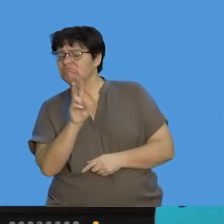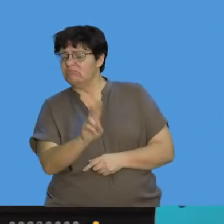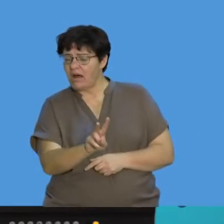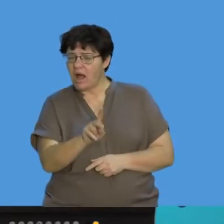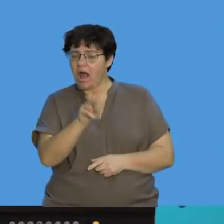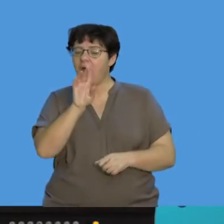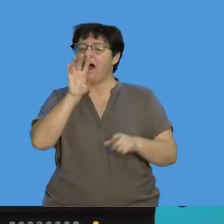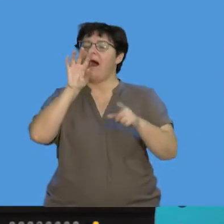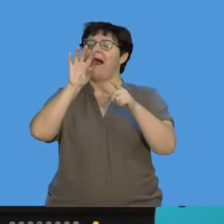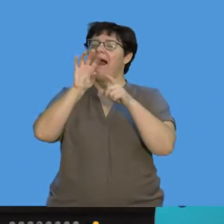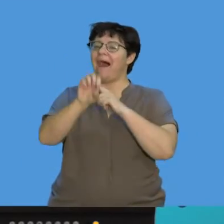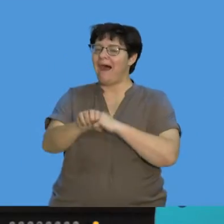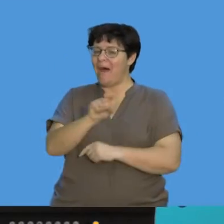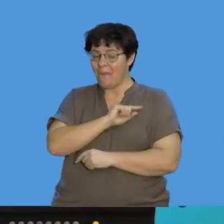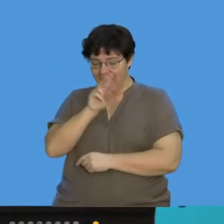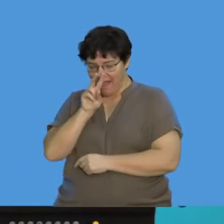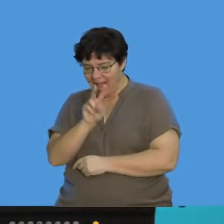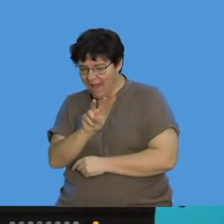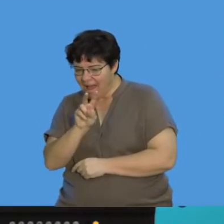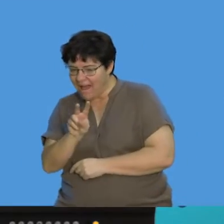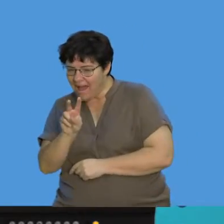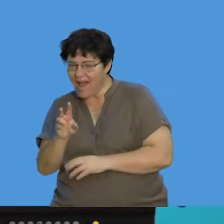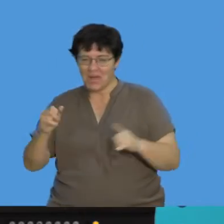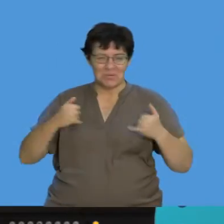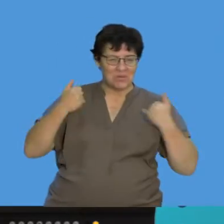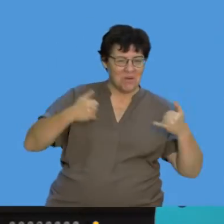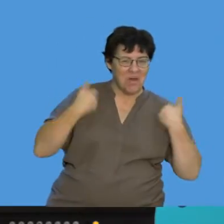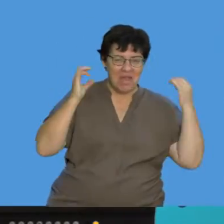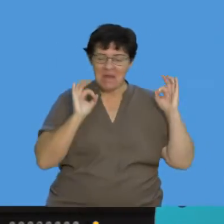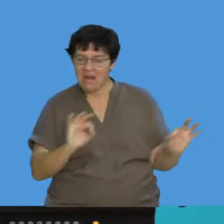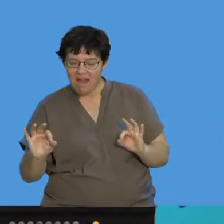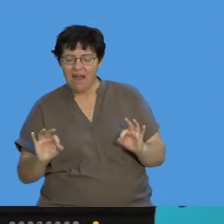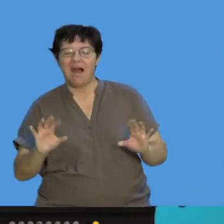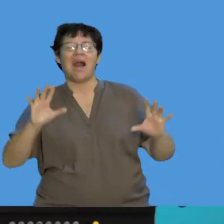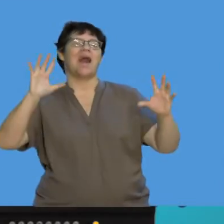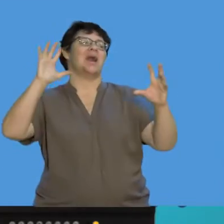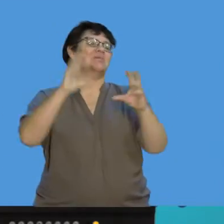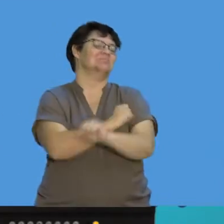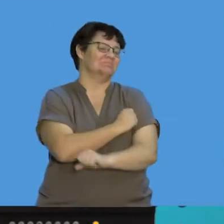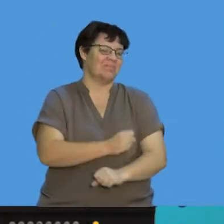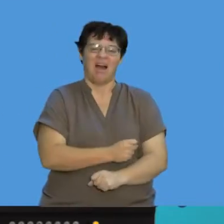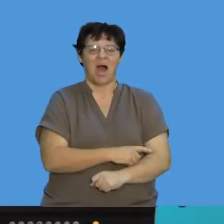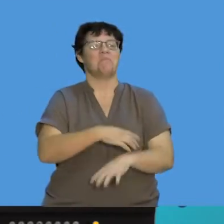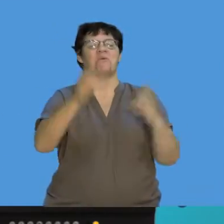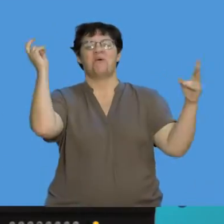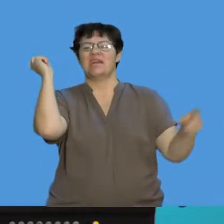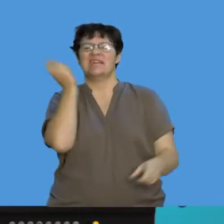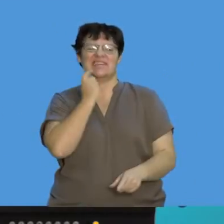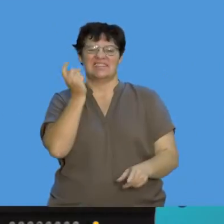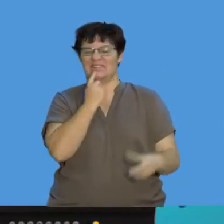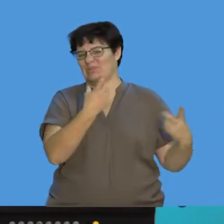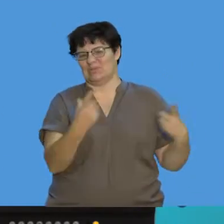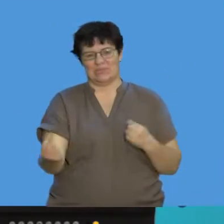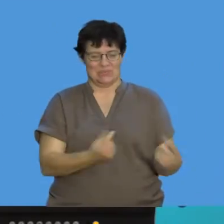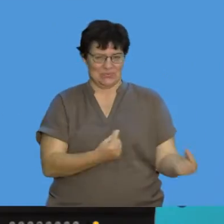that because you are watching these shows and you are enjoying them, you're actually gonna learn something, and it's gonna be a bit easier for you to then